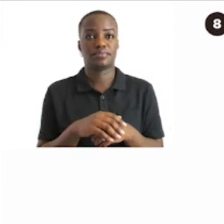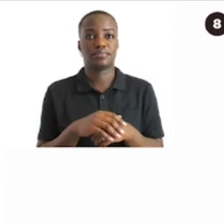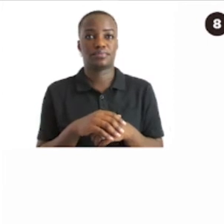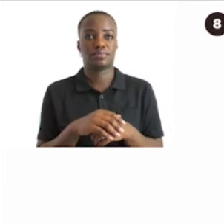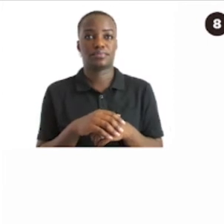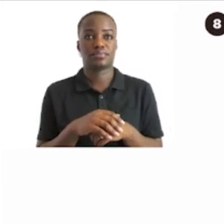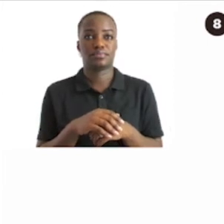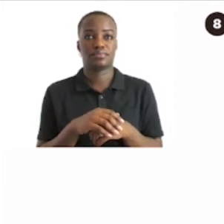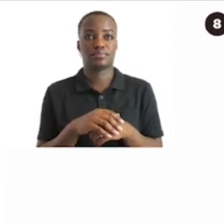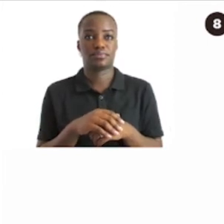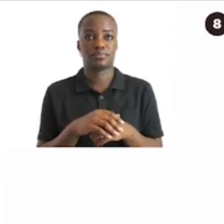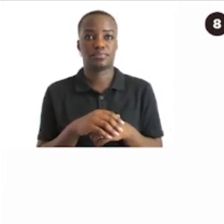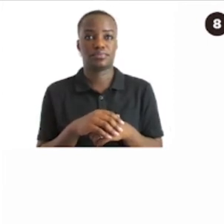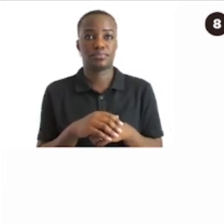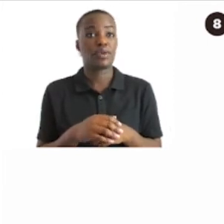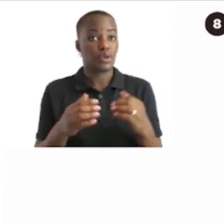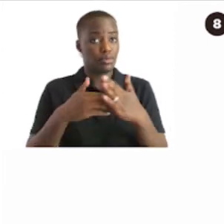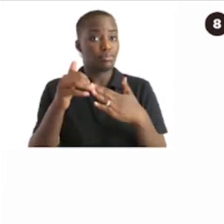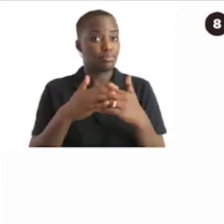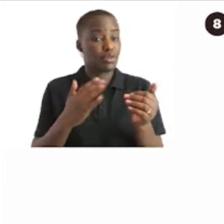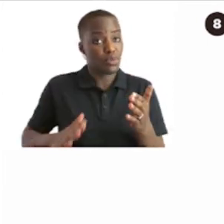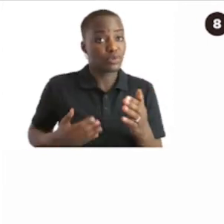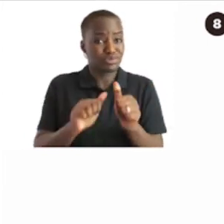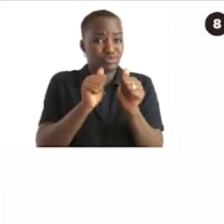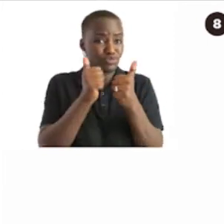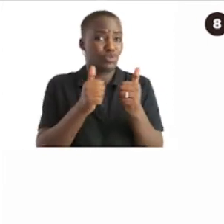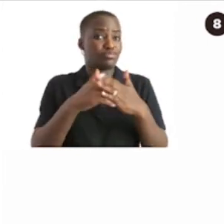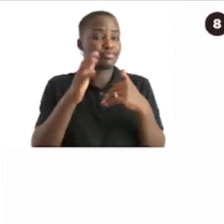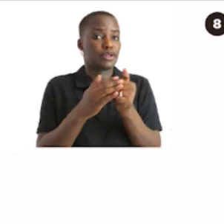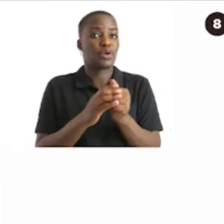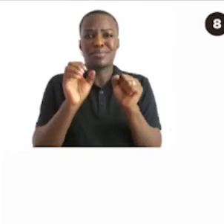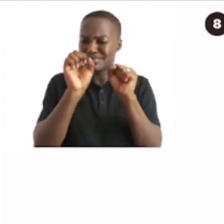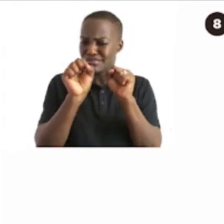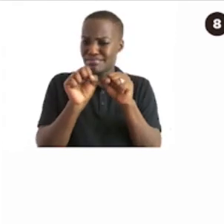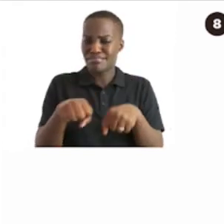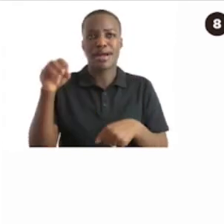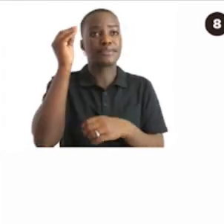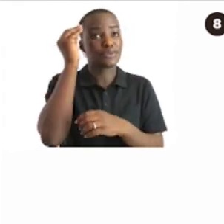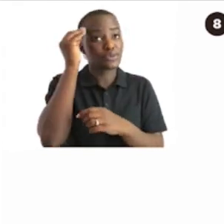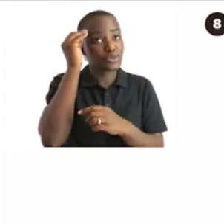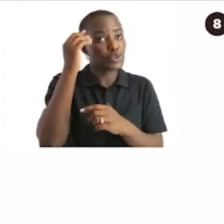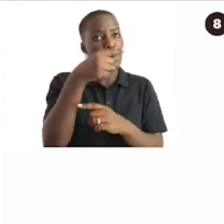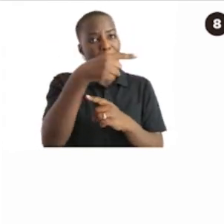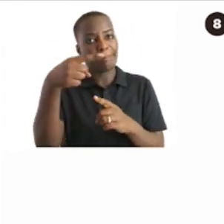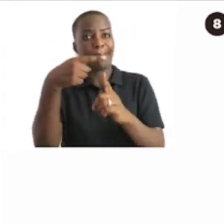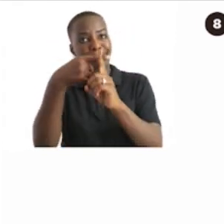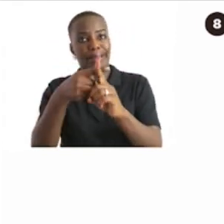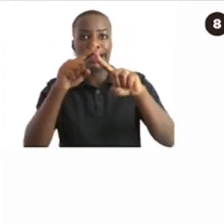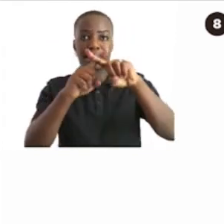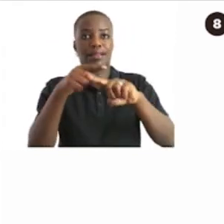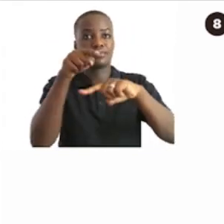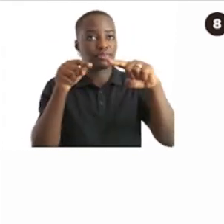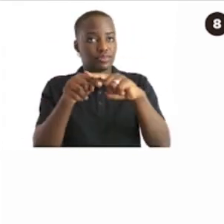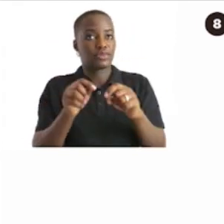To be a very good builder or to work on a construction site, you need to be able to compute. And this